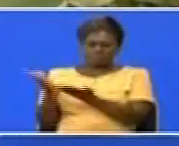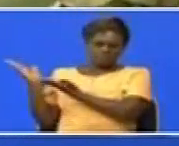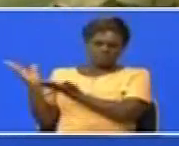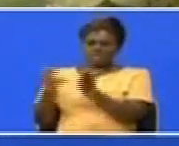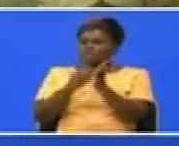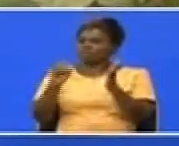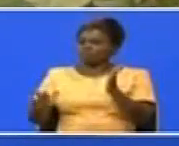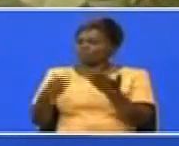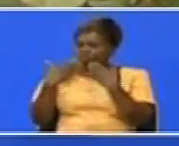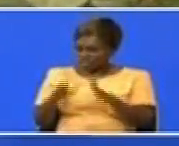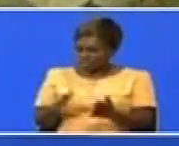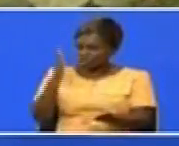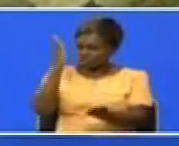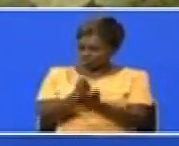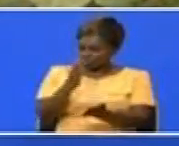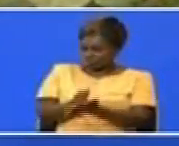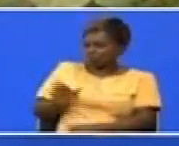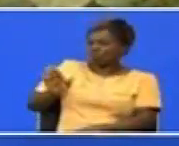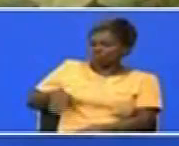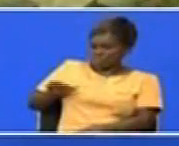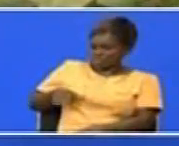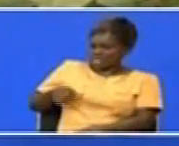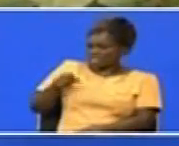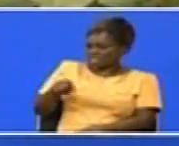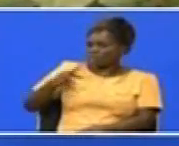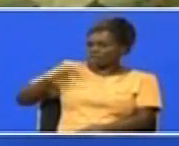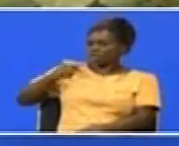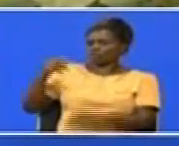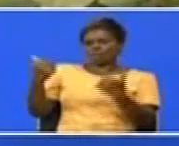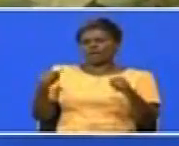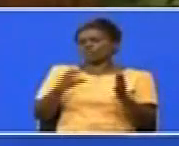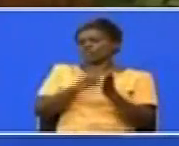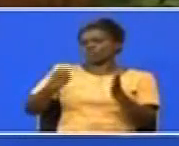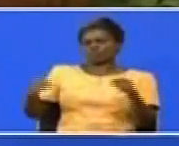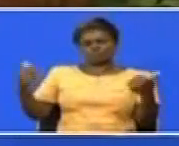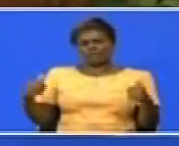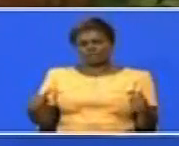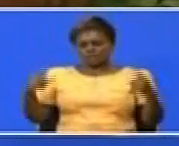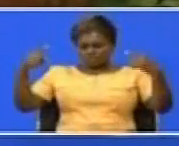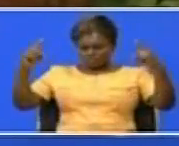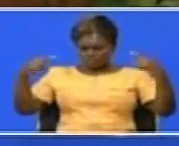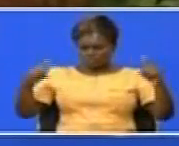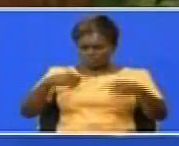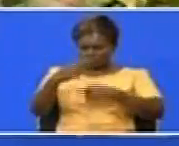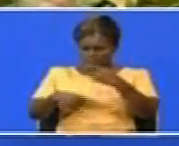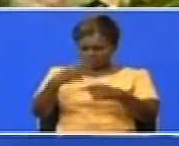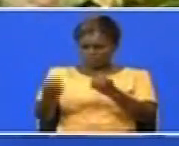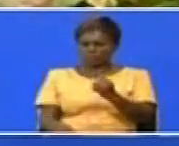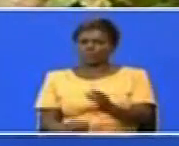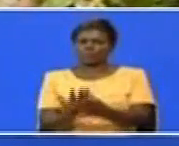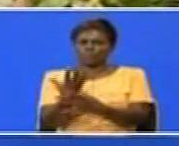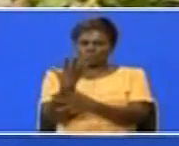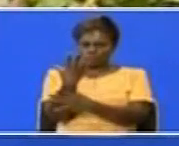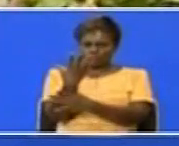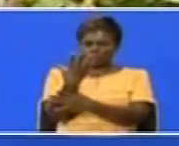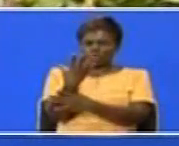removed that, you are sure that the female is not mature, so it has not been fertilized. Successful crosses will form ripe,